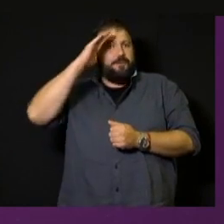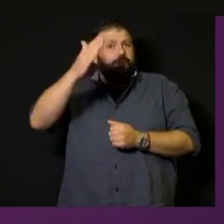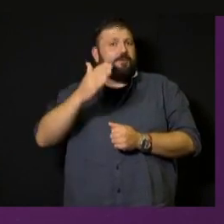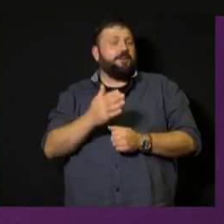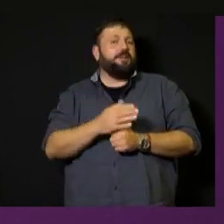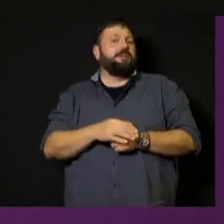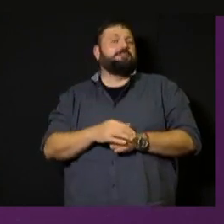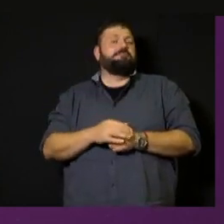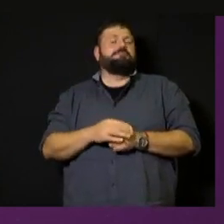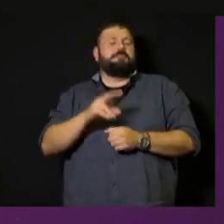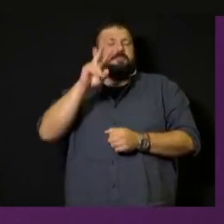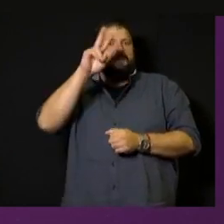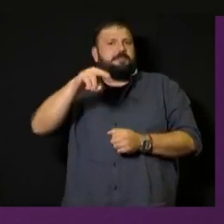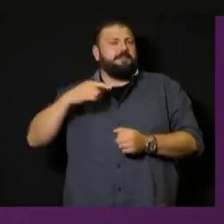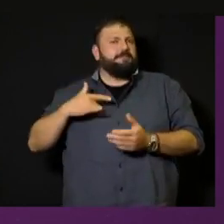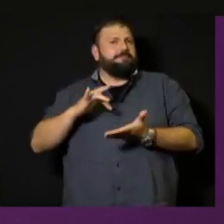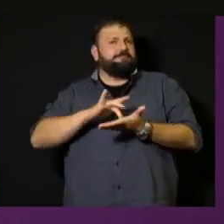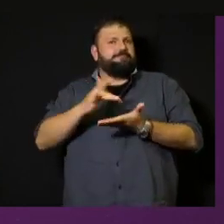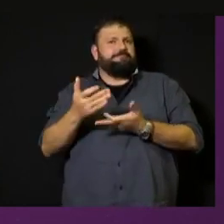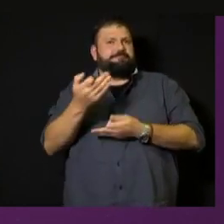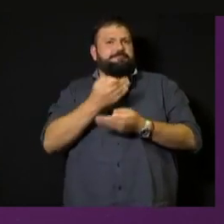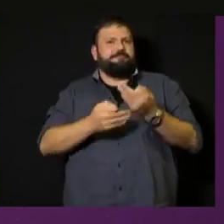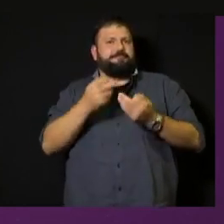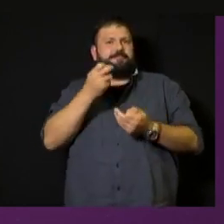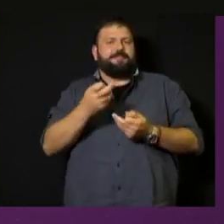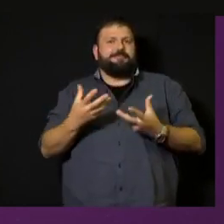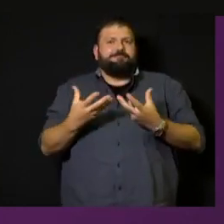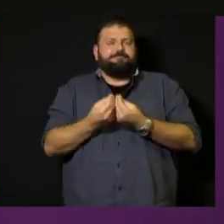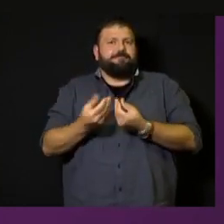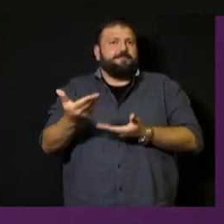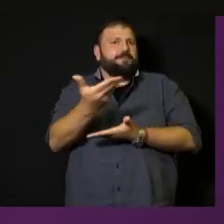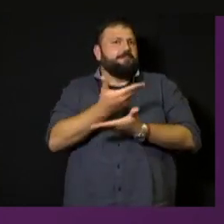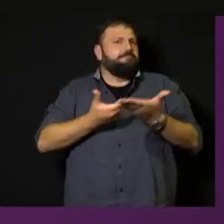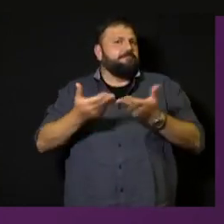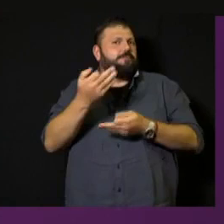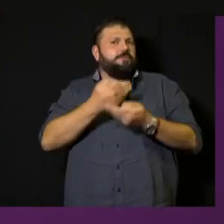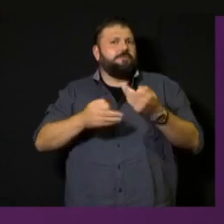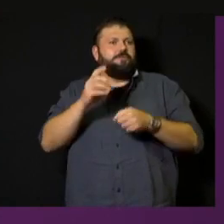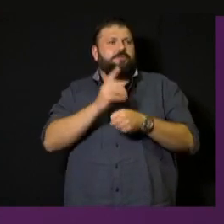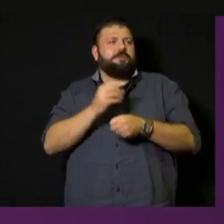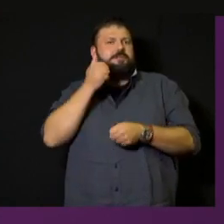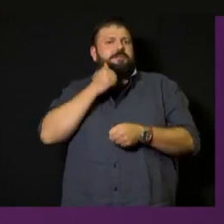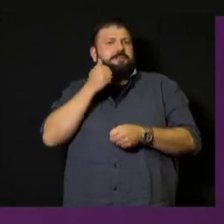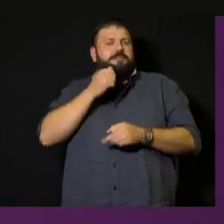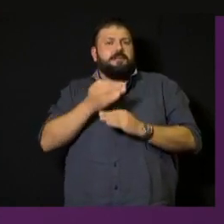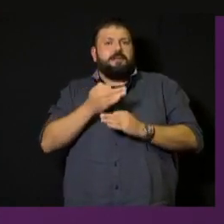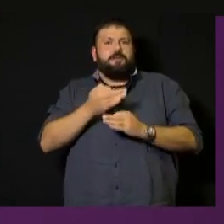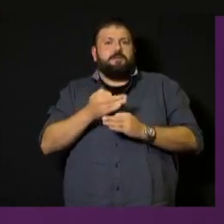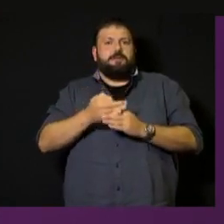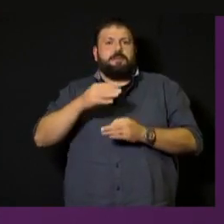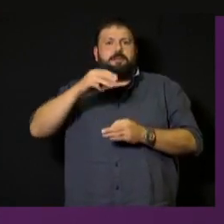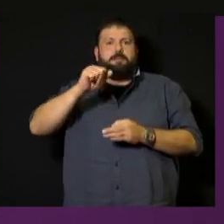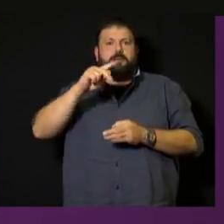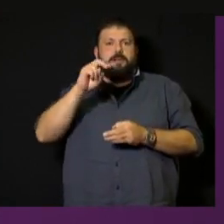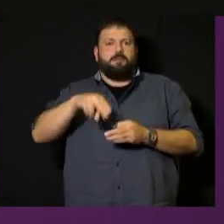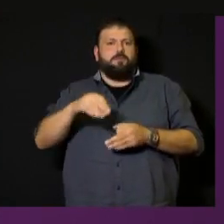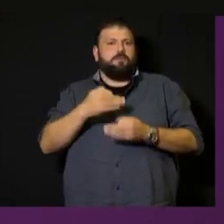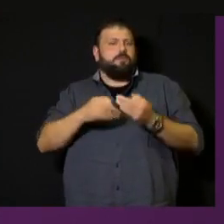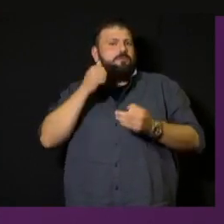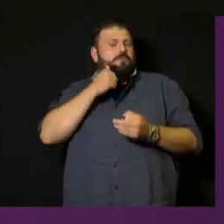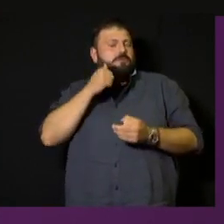Diego, the truth is a pleasure being able to share. I'm very excited. I've been here the whole